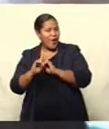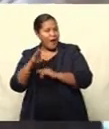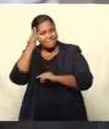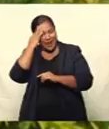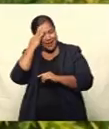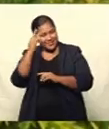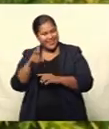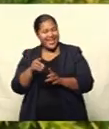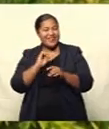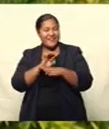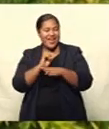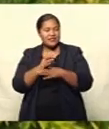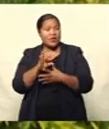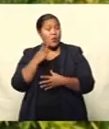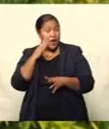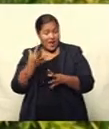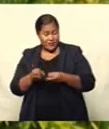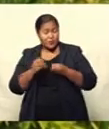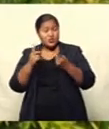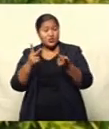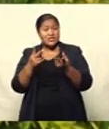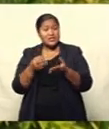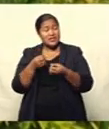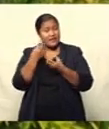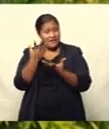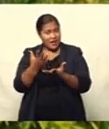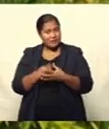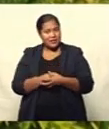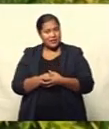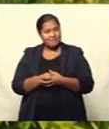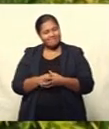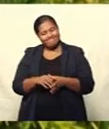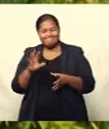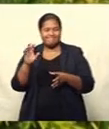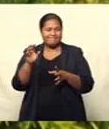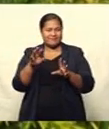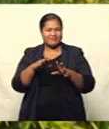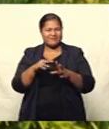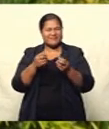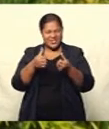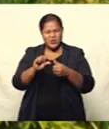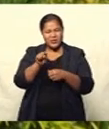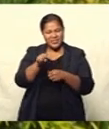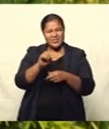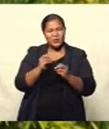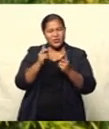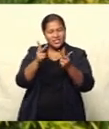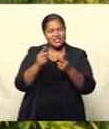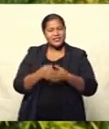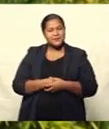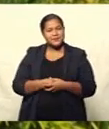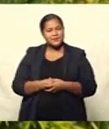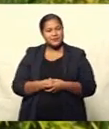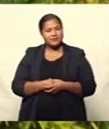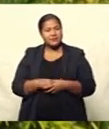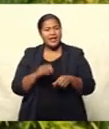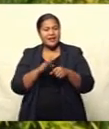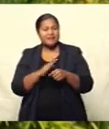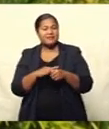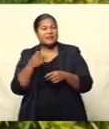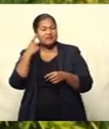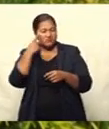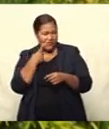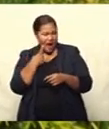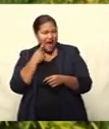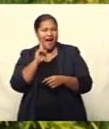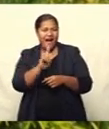there are opportunities available to you, step up and make the attempt and effort